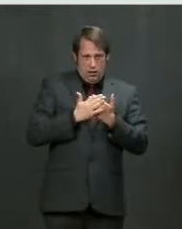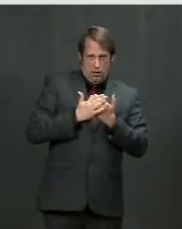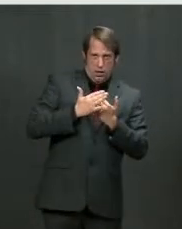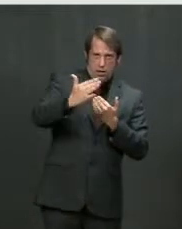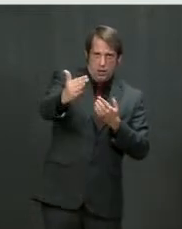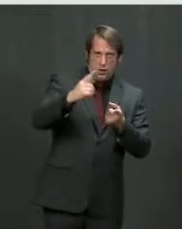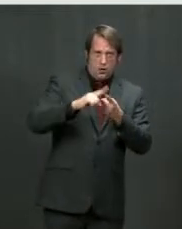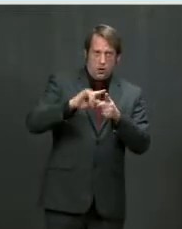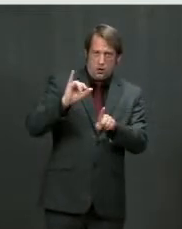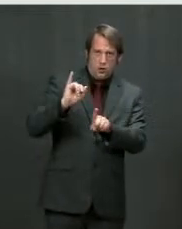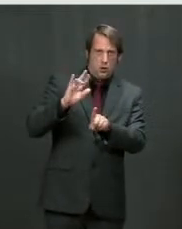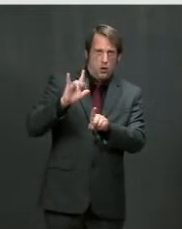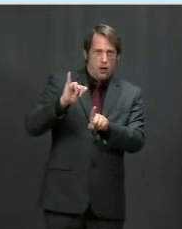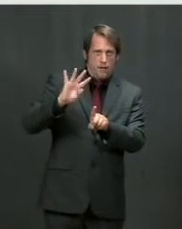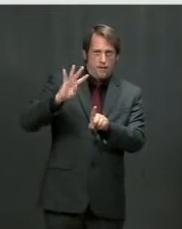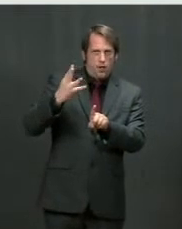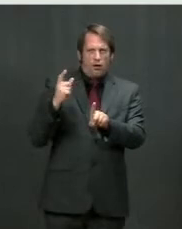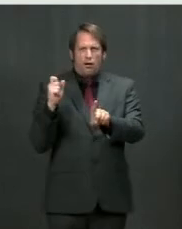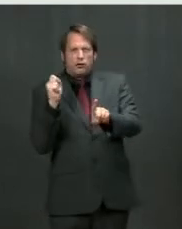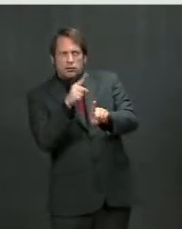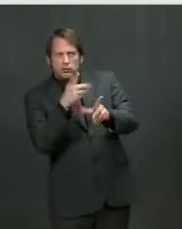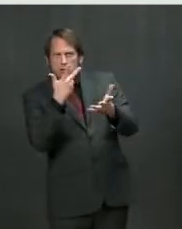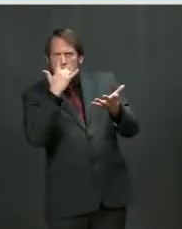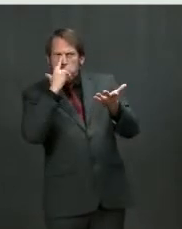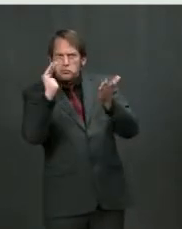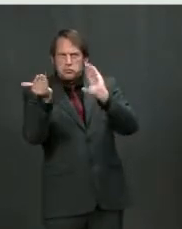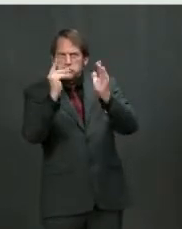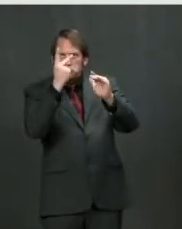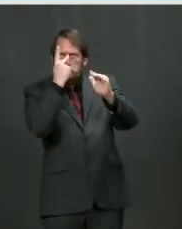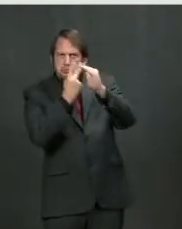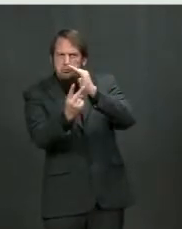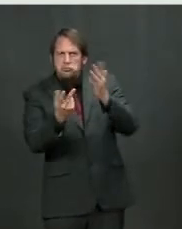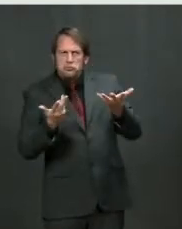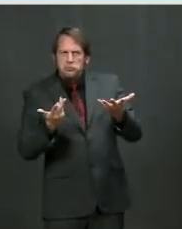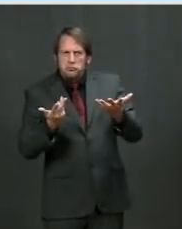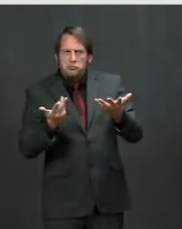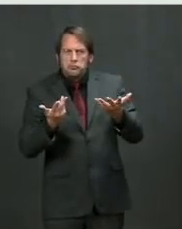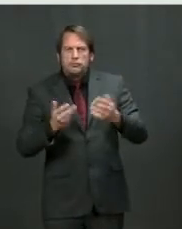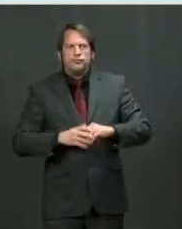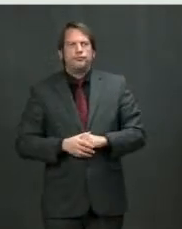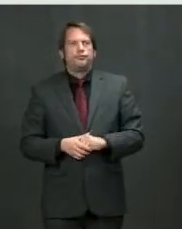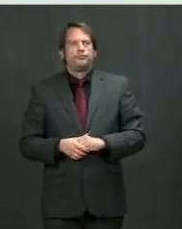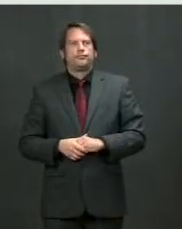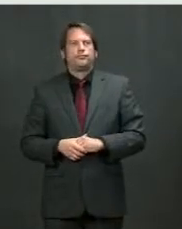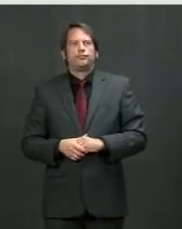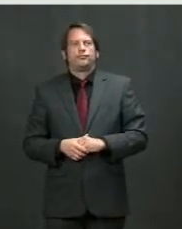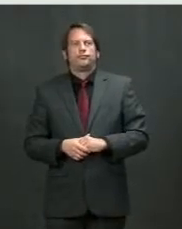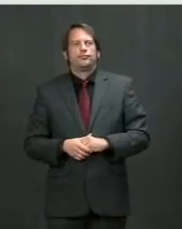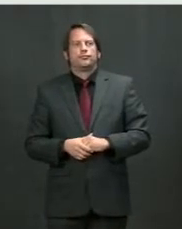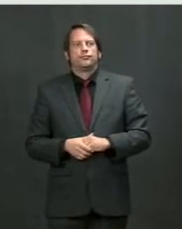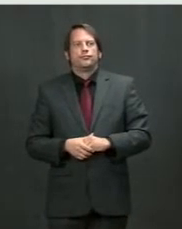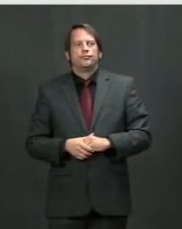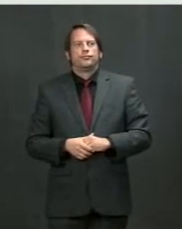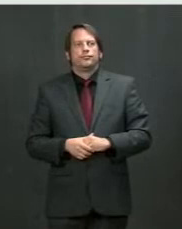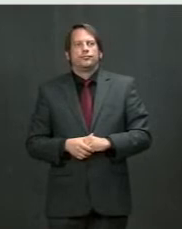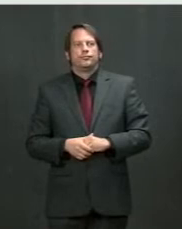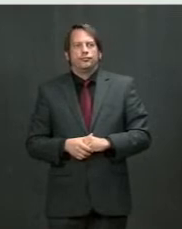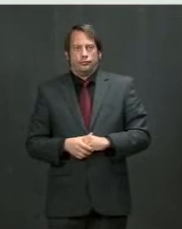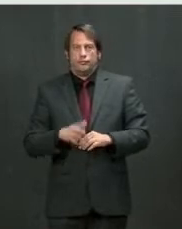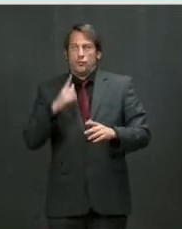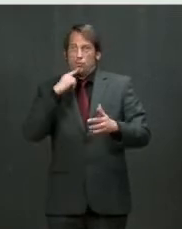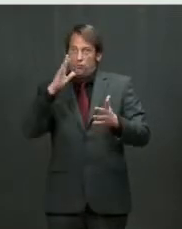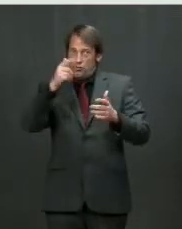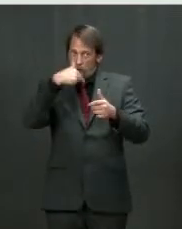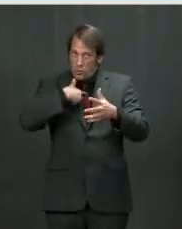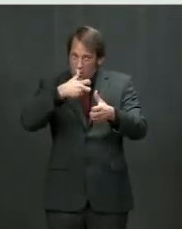turn to Dr. Walensky, let me just close by reminding Americans, it is in our power to minimize death, disease, and